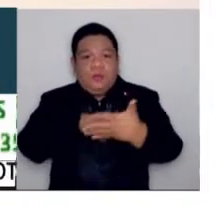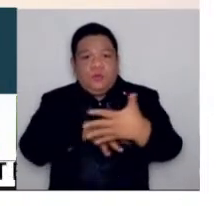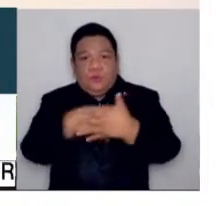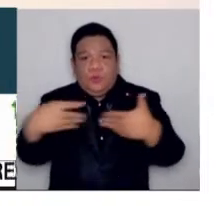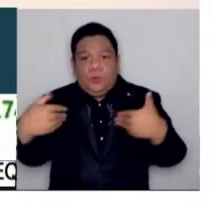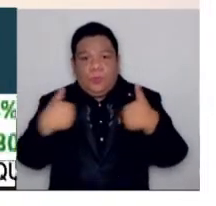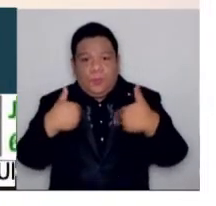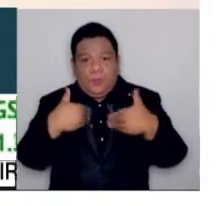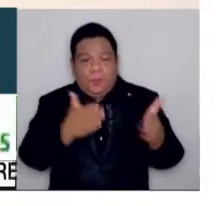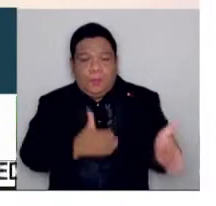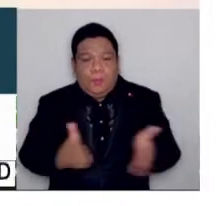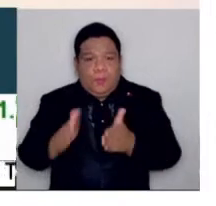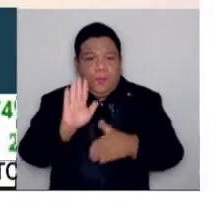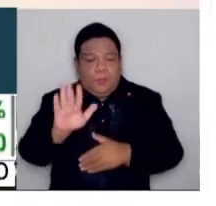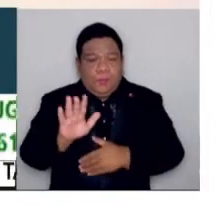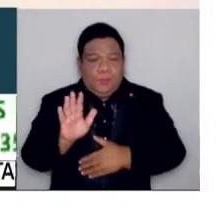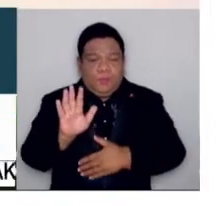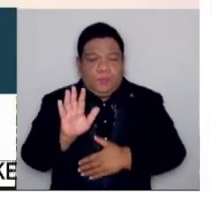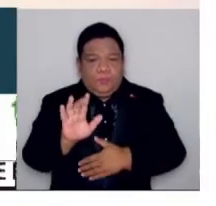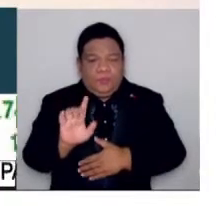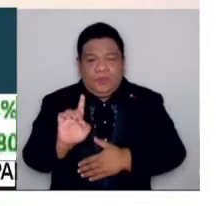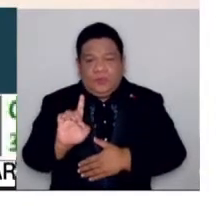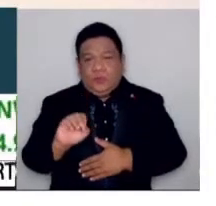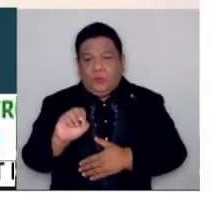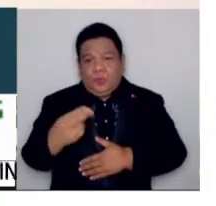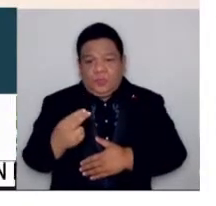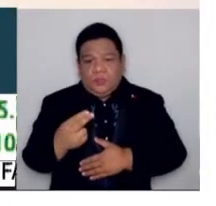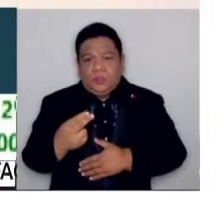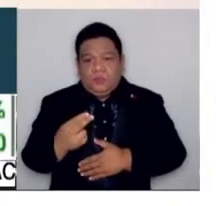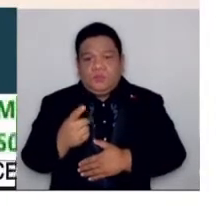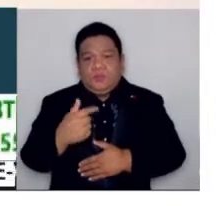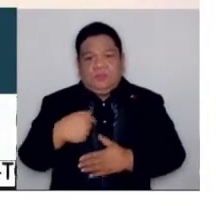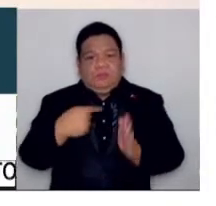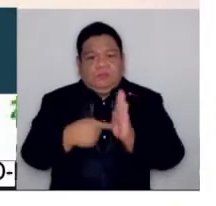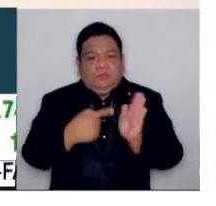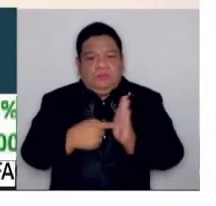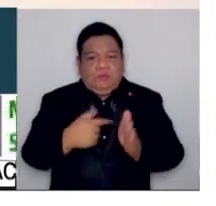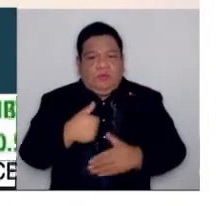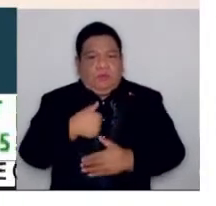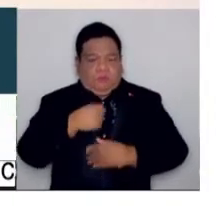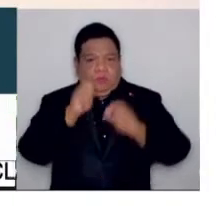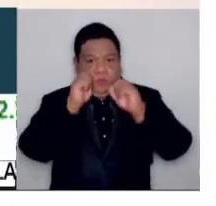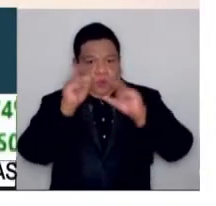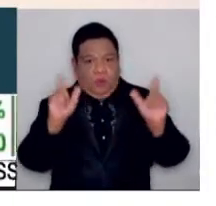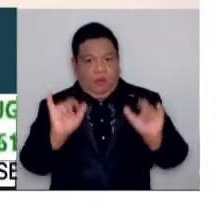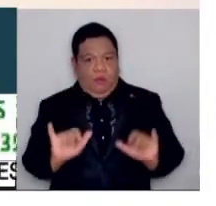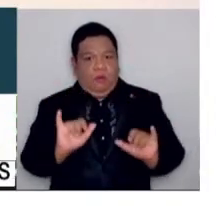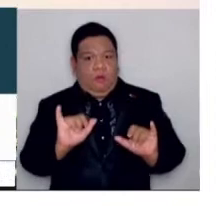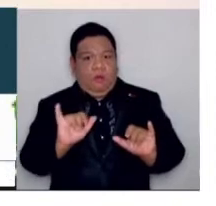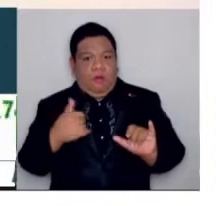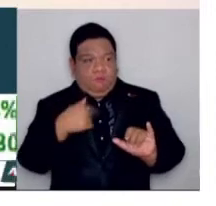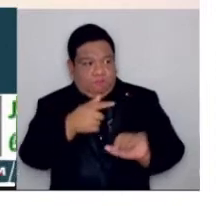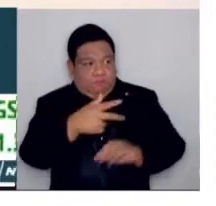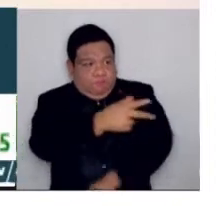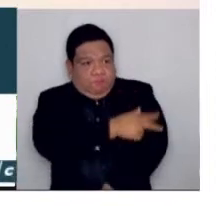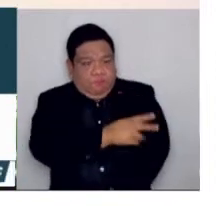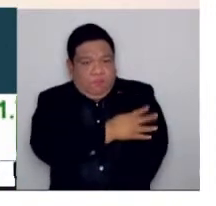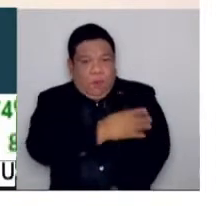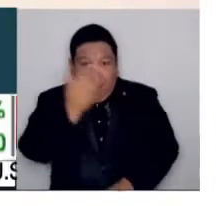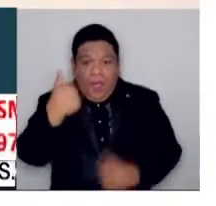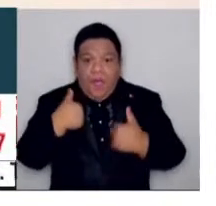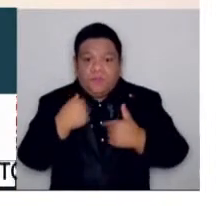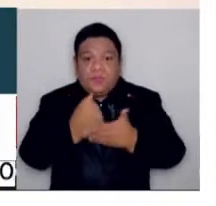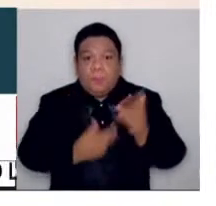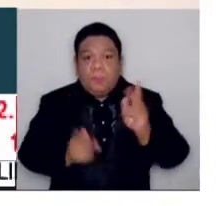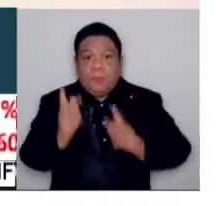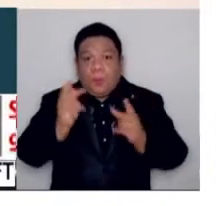program of the Department of Health. Kaya nga minsan ako nagugulat ako, meron na ho kayong, kasi nagsasabi yung mga tao sa amin.